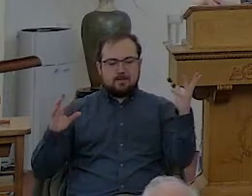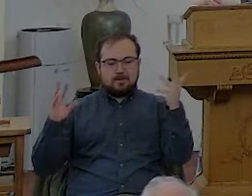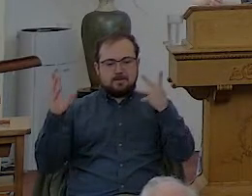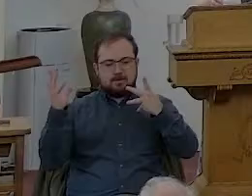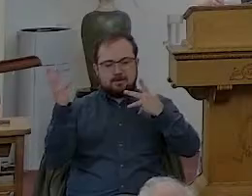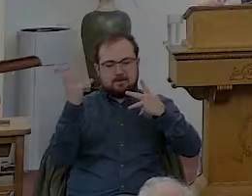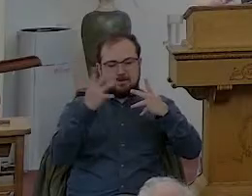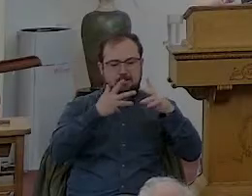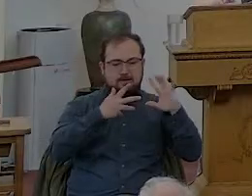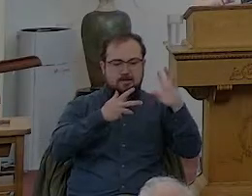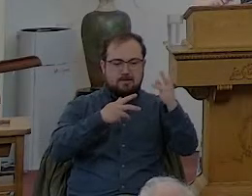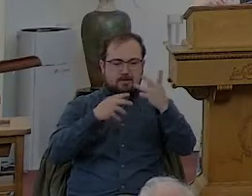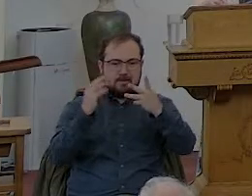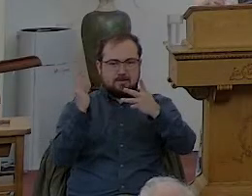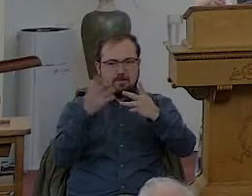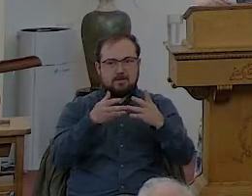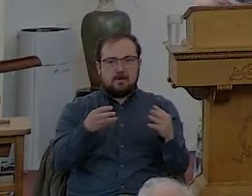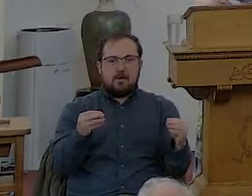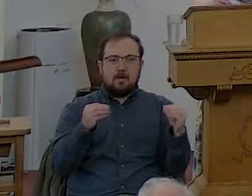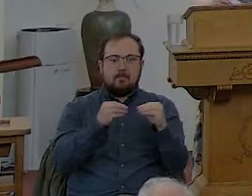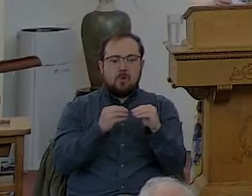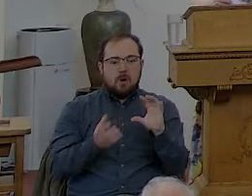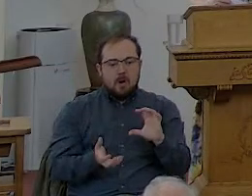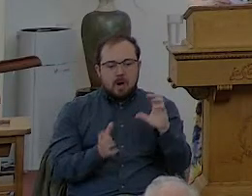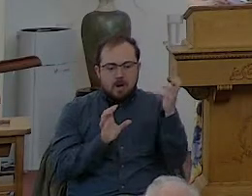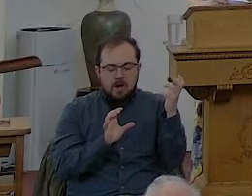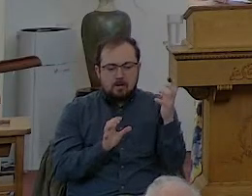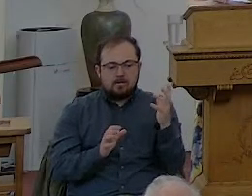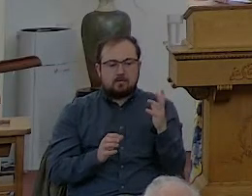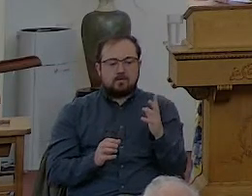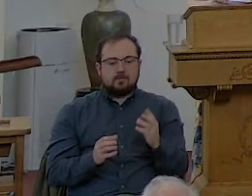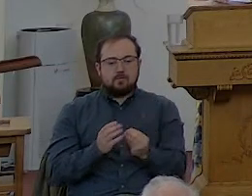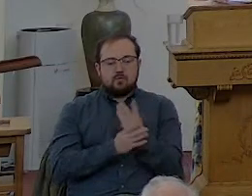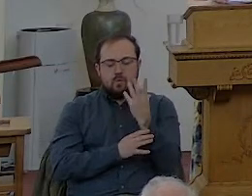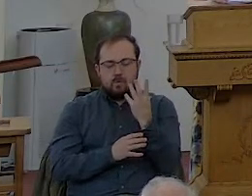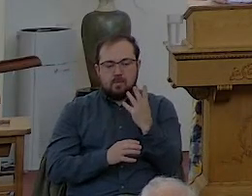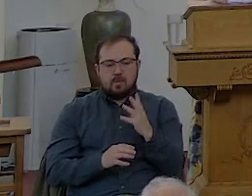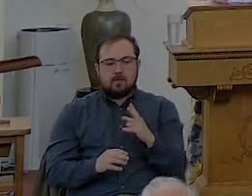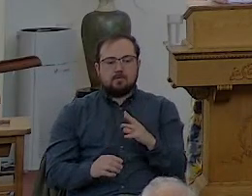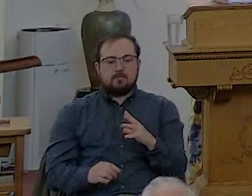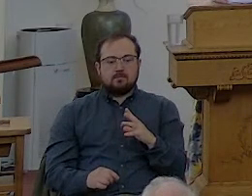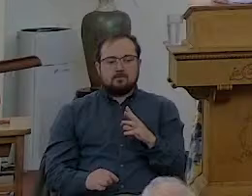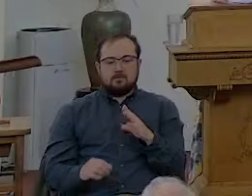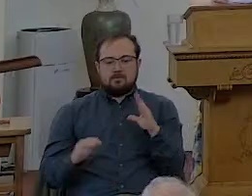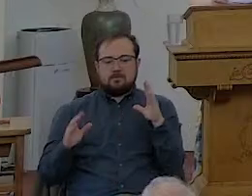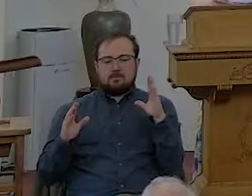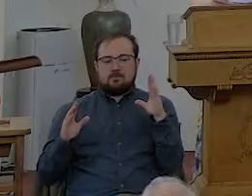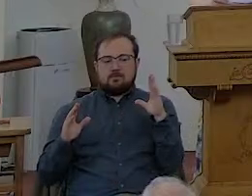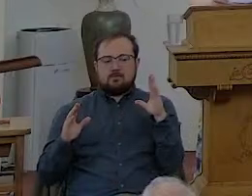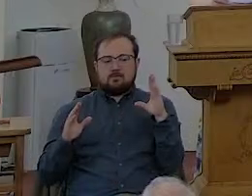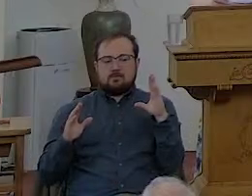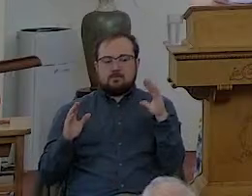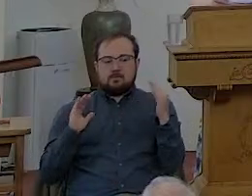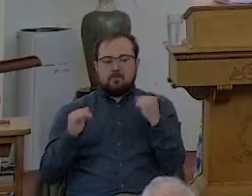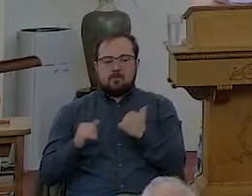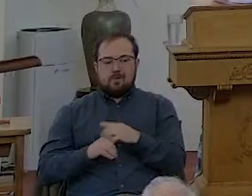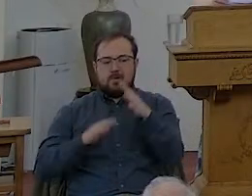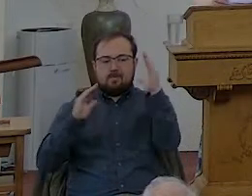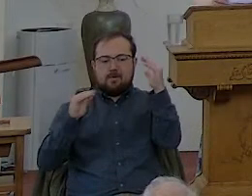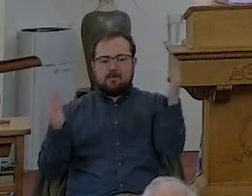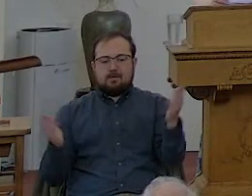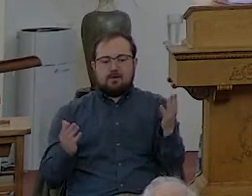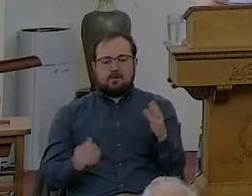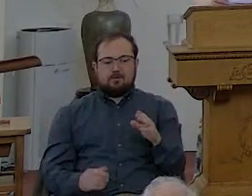be slightly more chaotic growth patterns that we expect here in the Pacific Northwest.